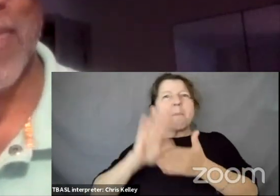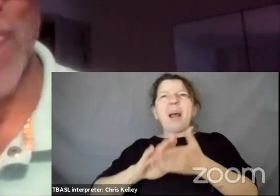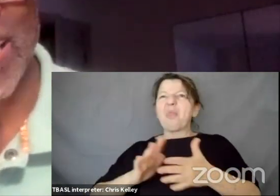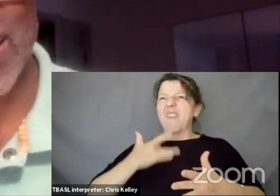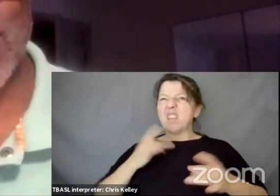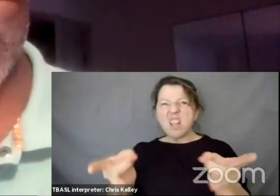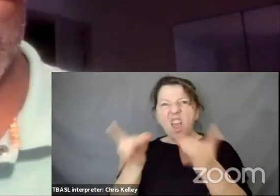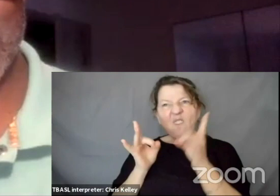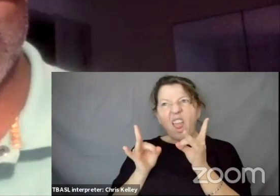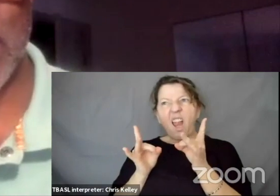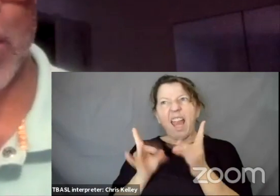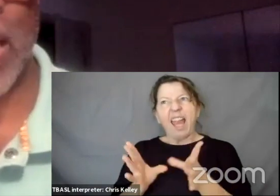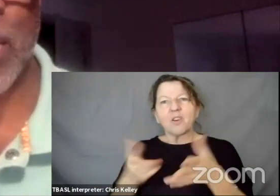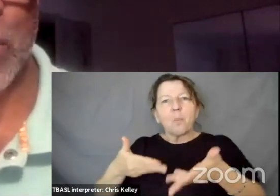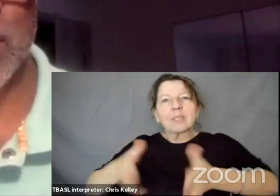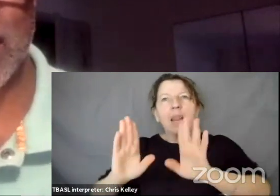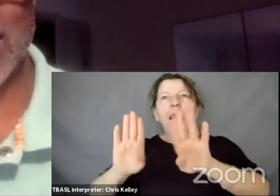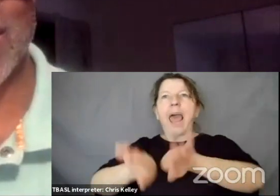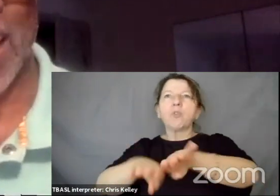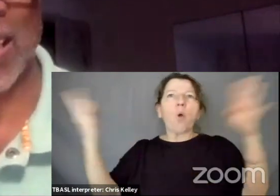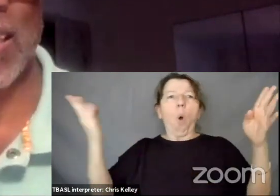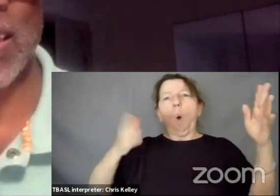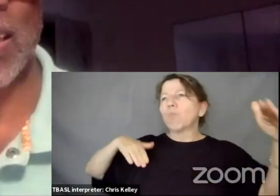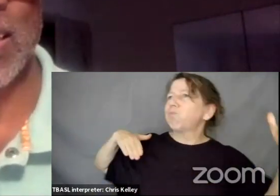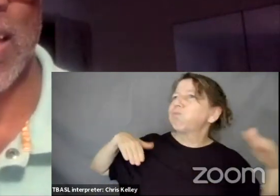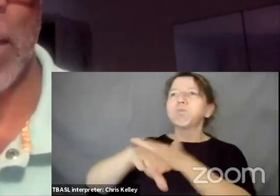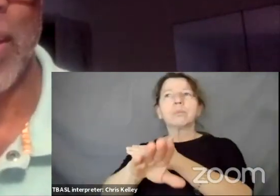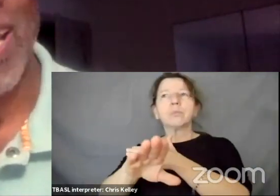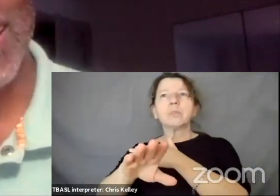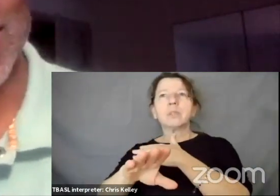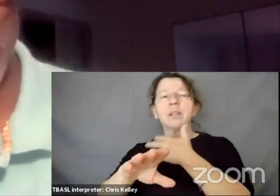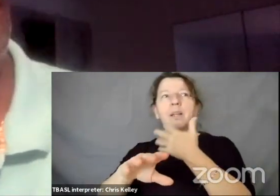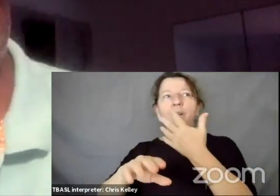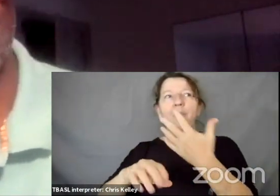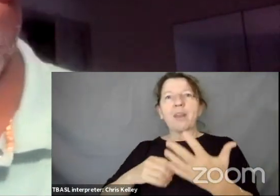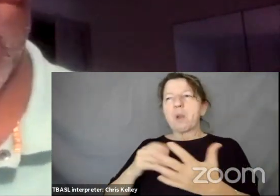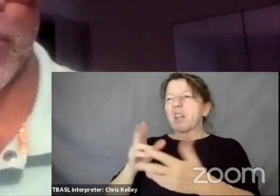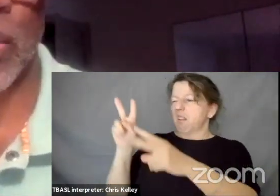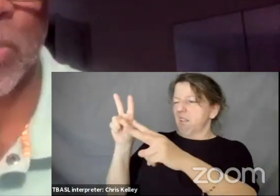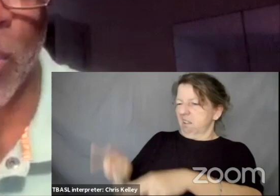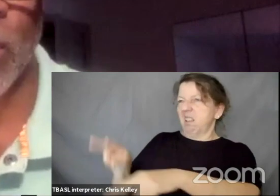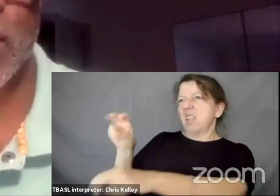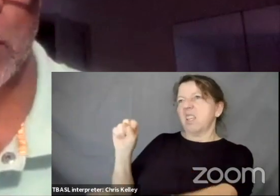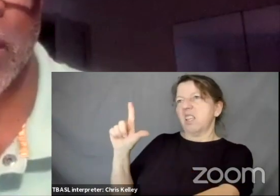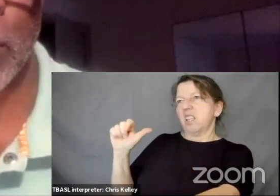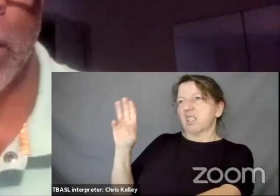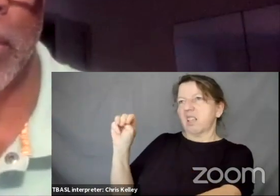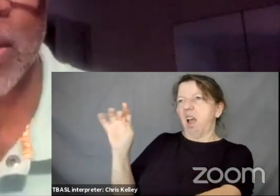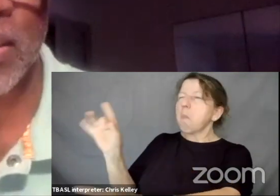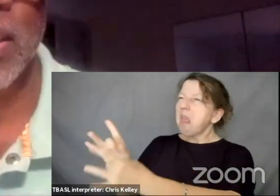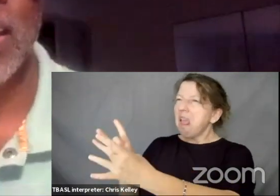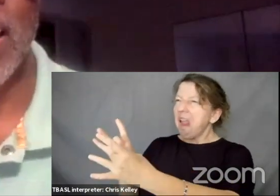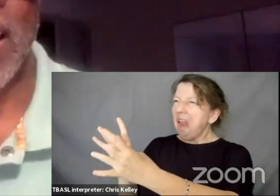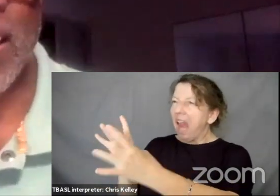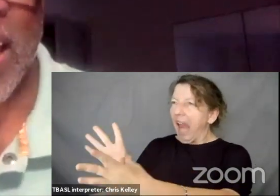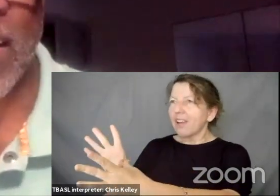was not invited into Islam, but hatred was injected into Islam. And somehow that was okay for a small segment of the